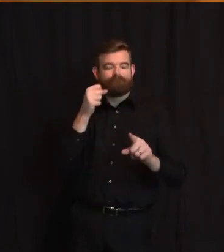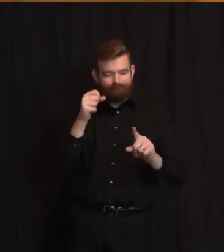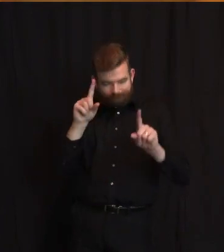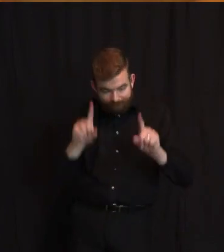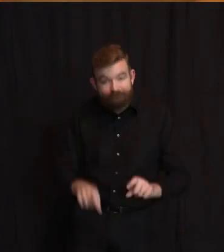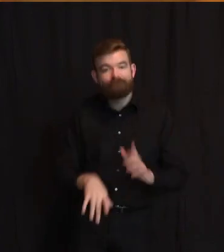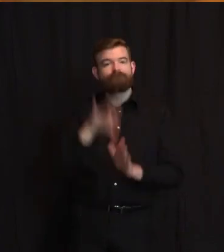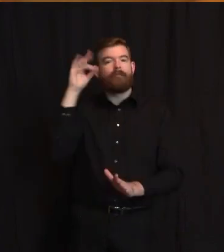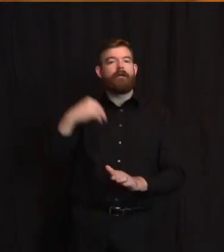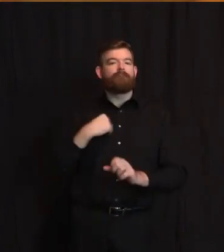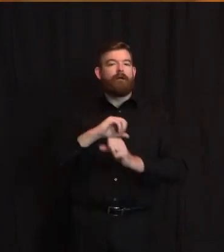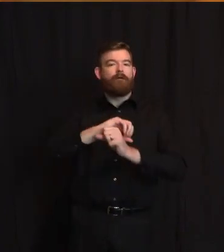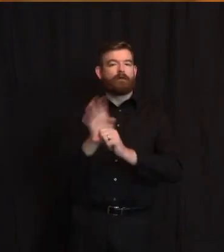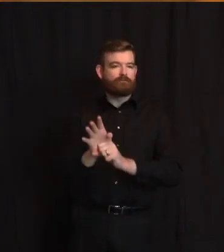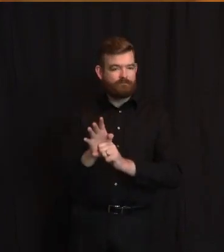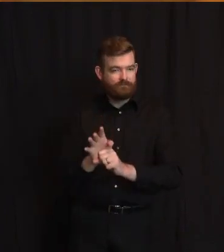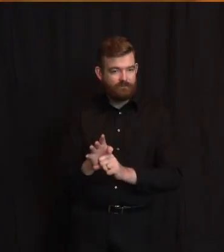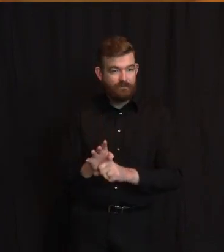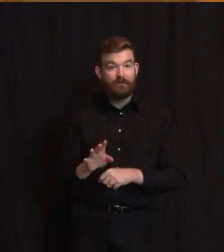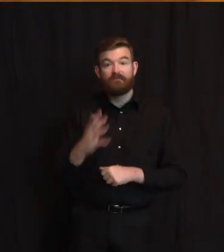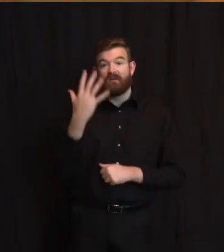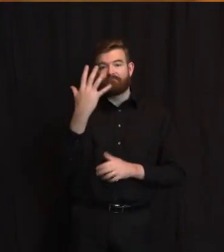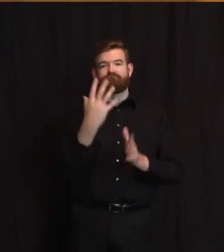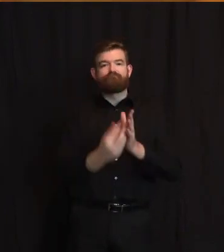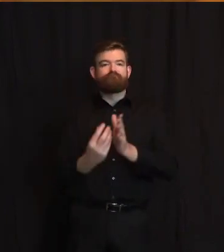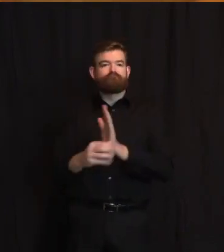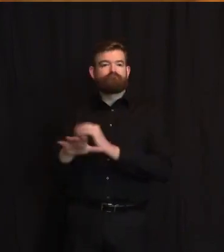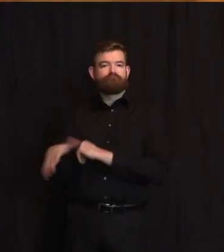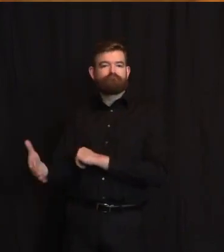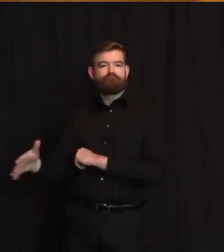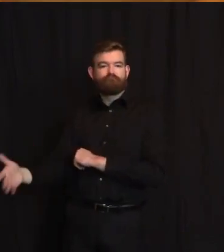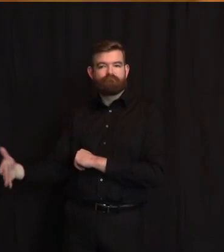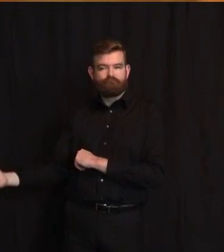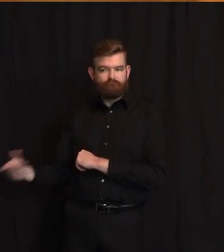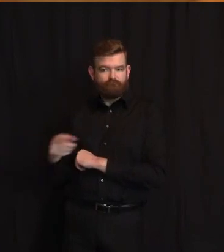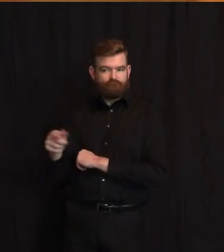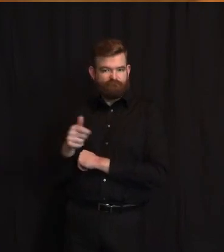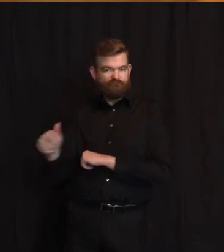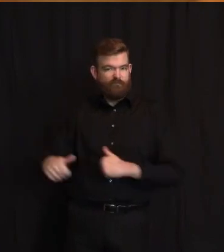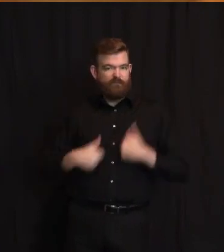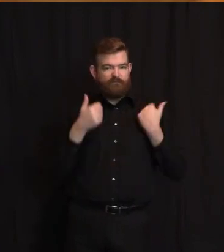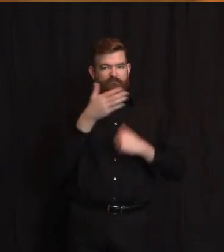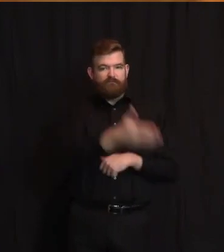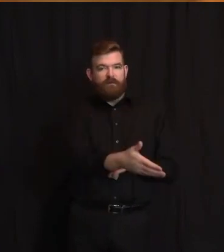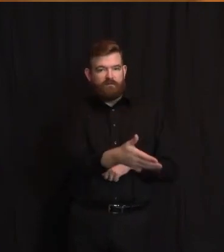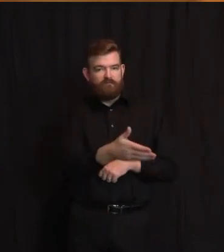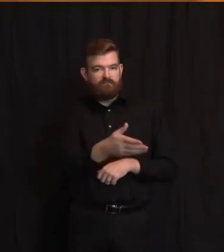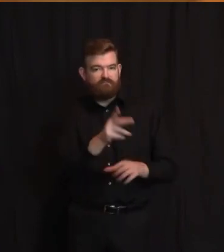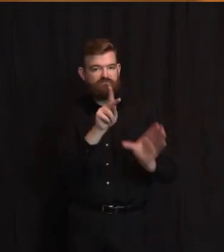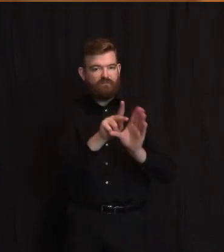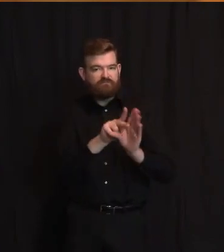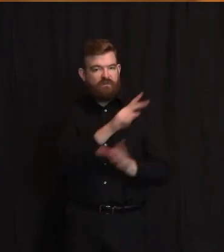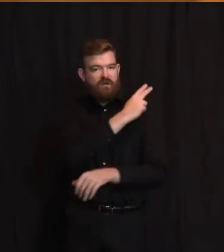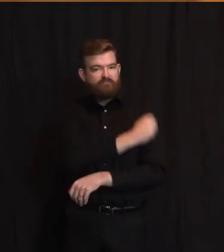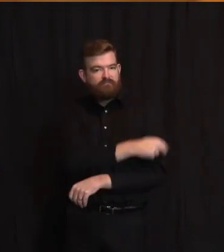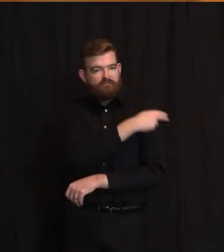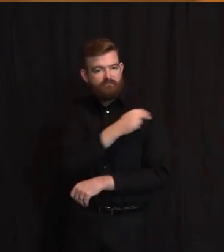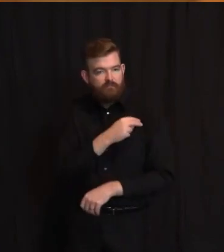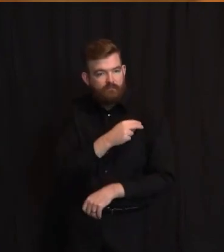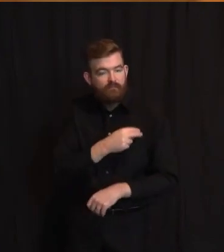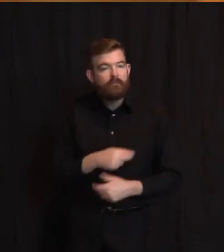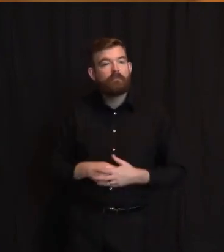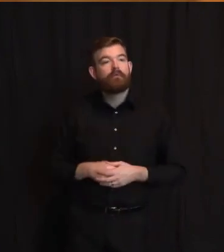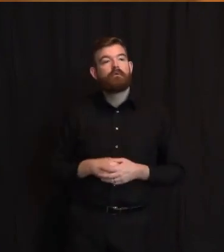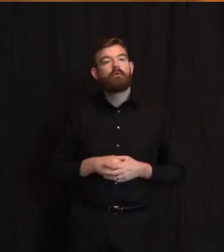There have been 5 deaths among residents that have tested positive. We are working with those hospitals to conduct surveillance